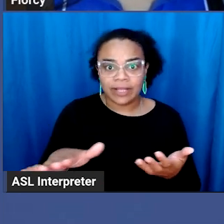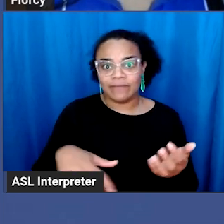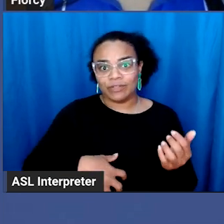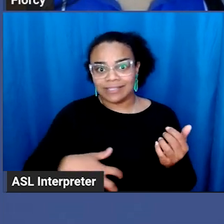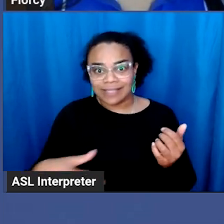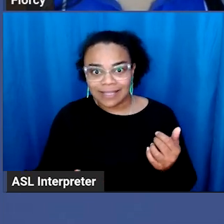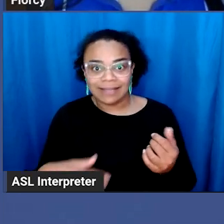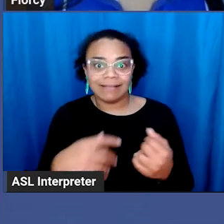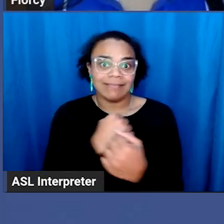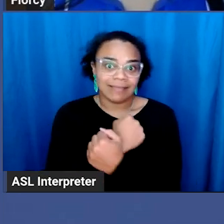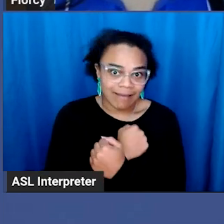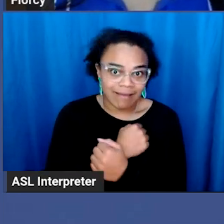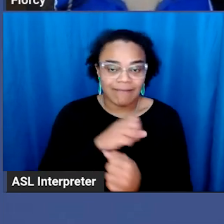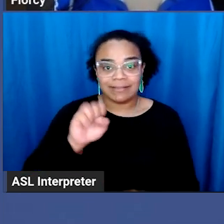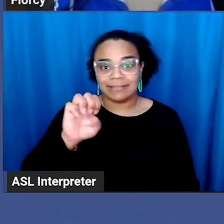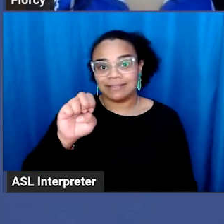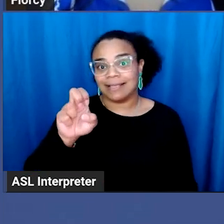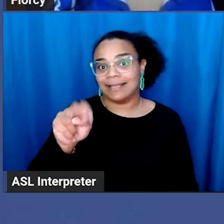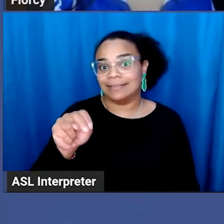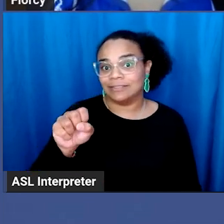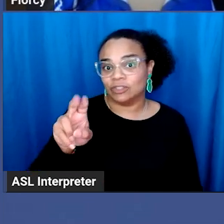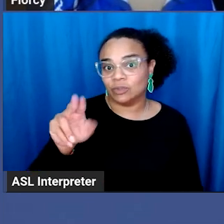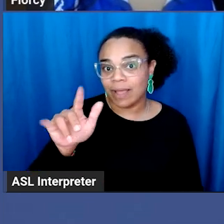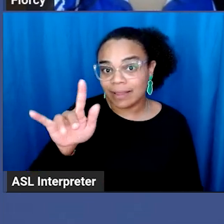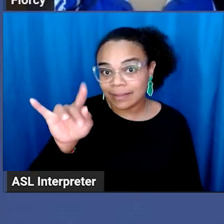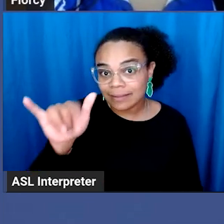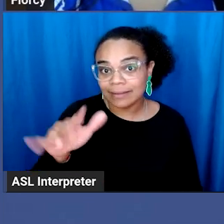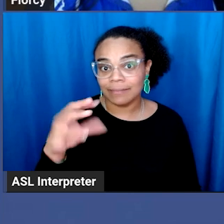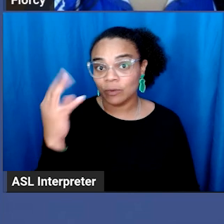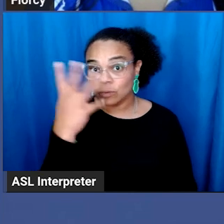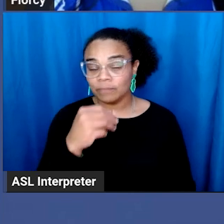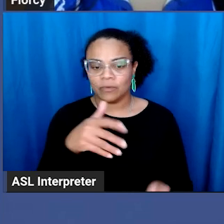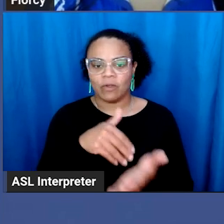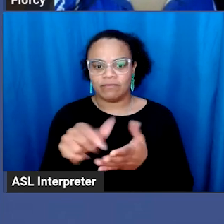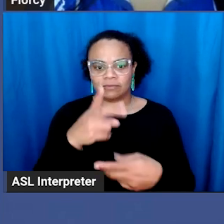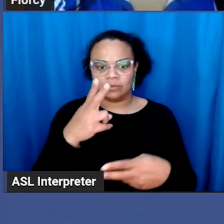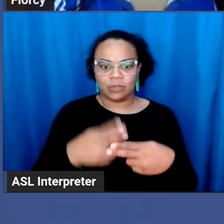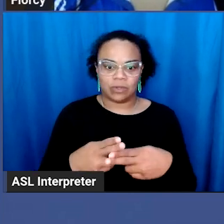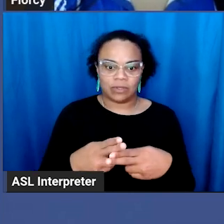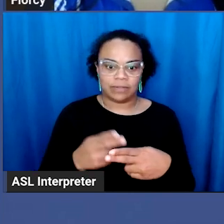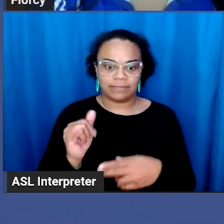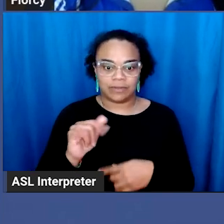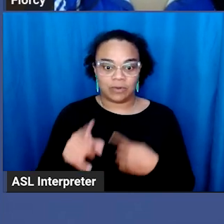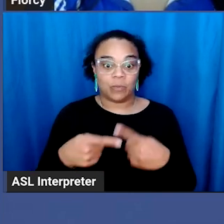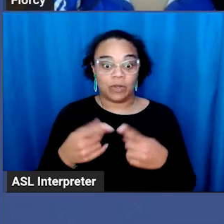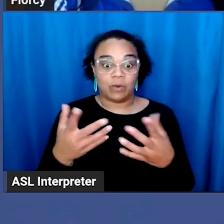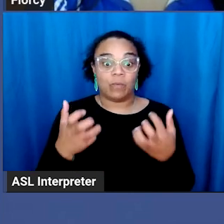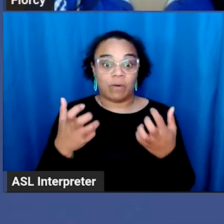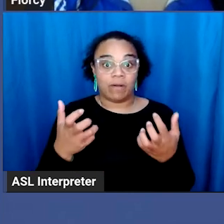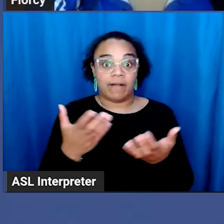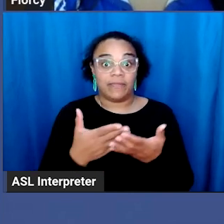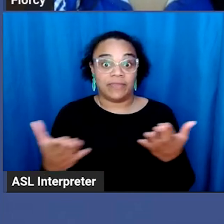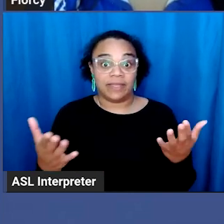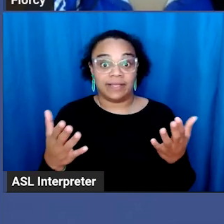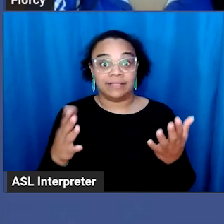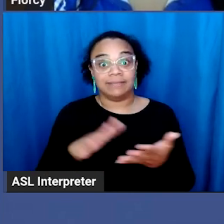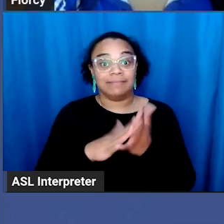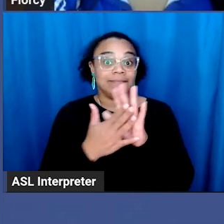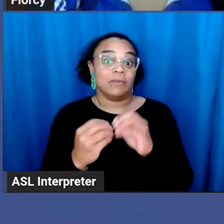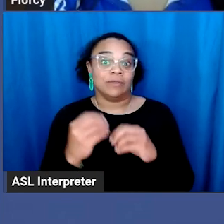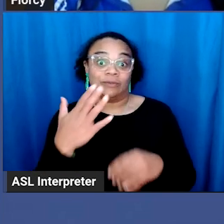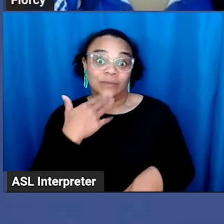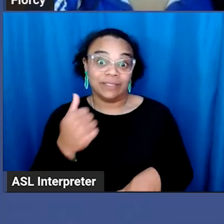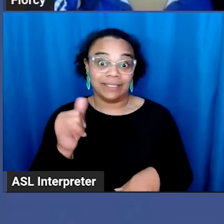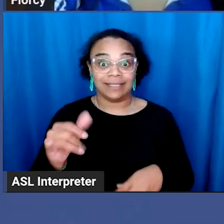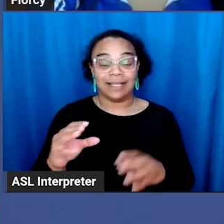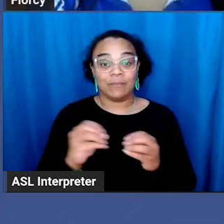love, sensuality, beauty, and is often called like when you want things to be sweetened up, like you want the